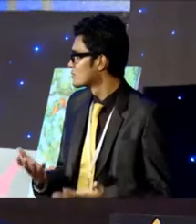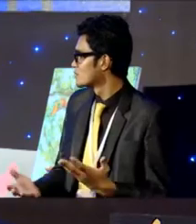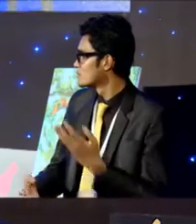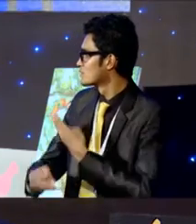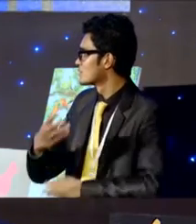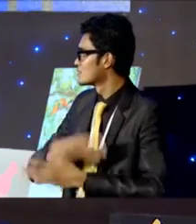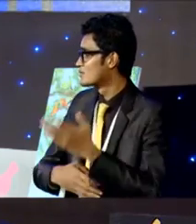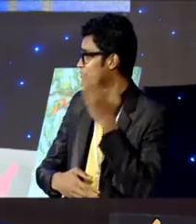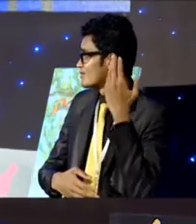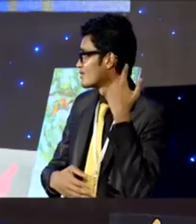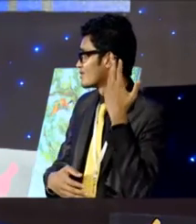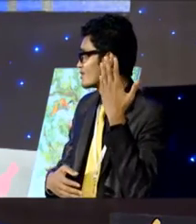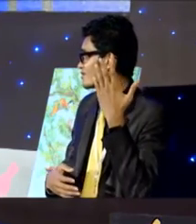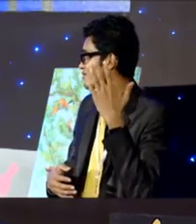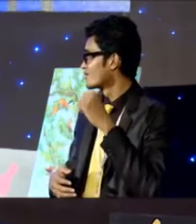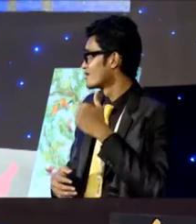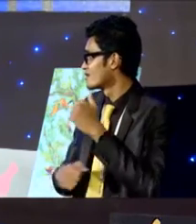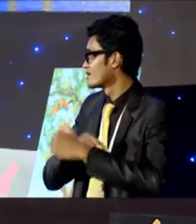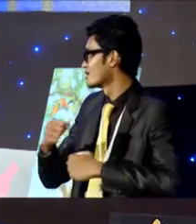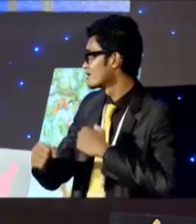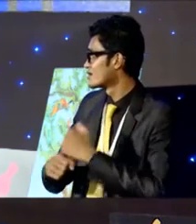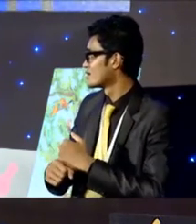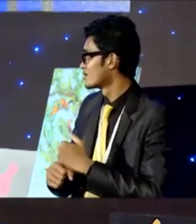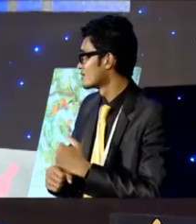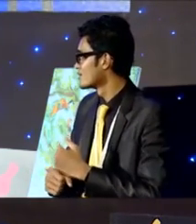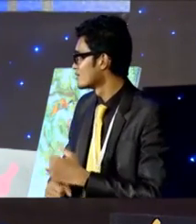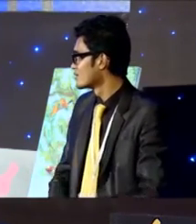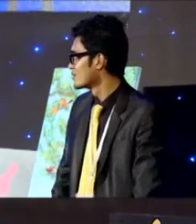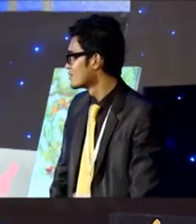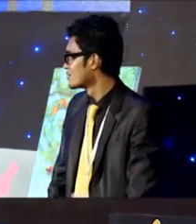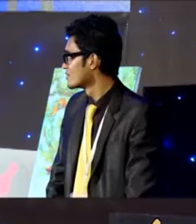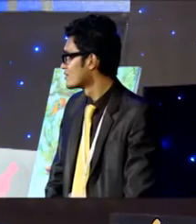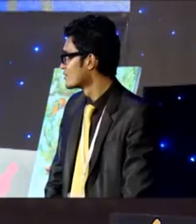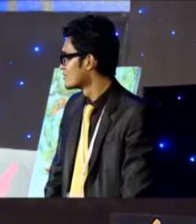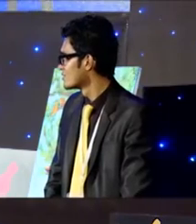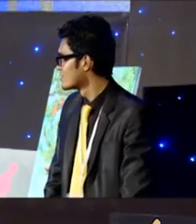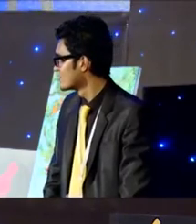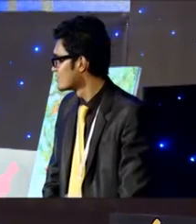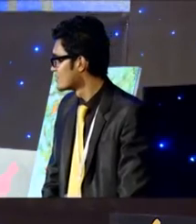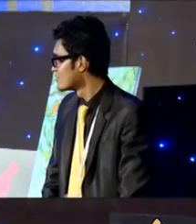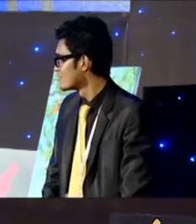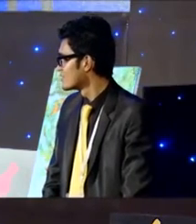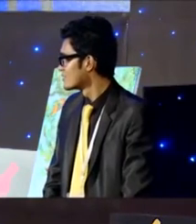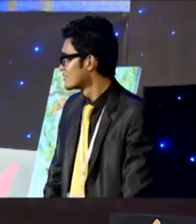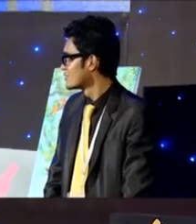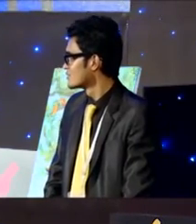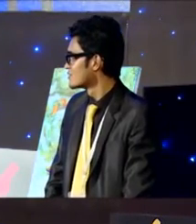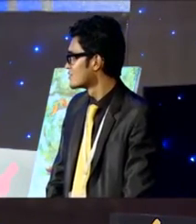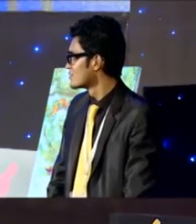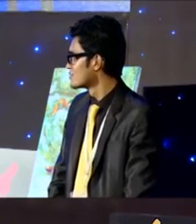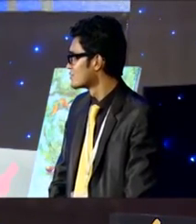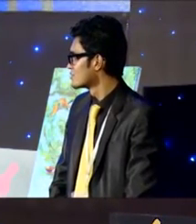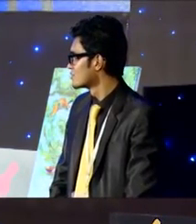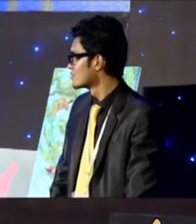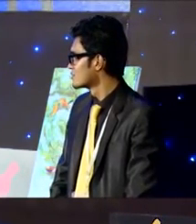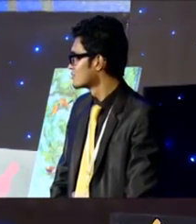ago where the parent calls up and says, we are a conservative family, how can I tell my daughter to travel? Please, I said, why? Specifically with regard to the reservation, it